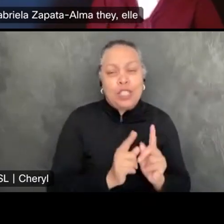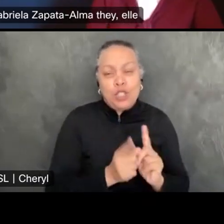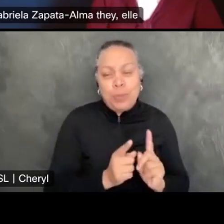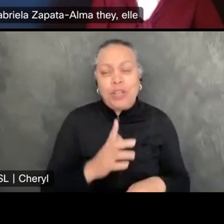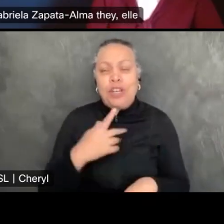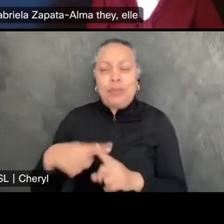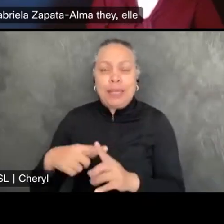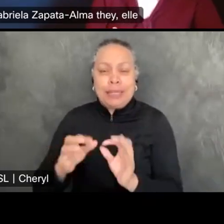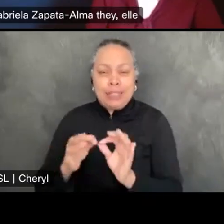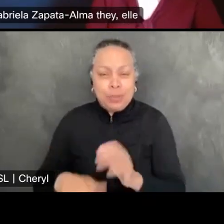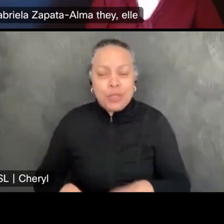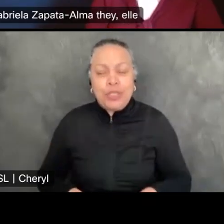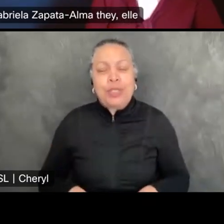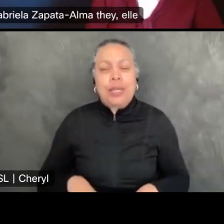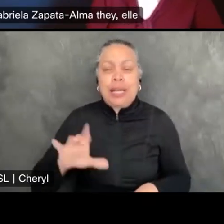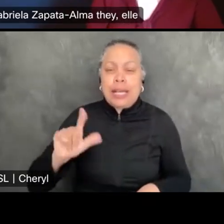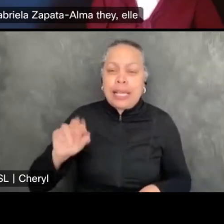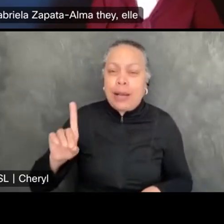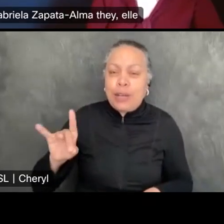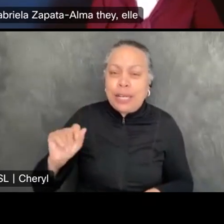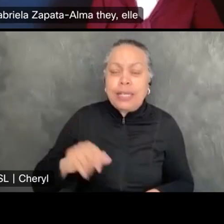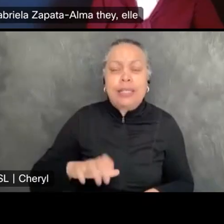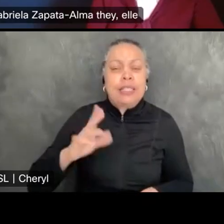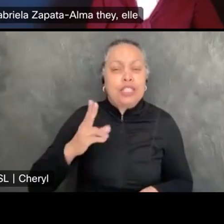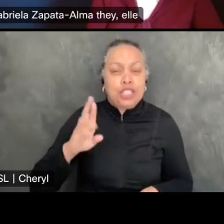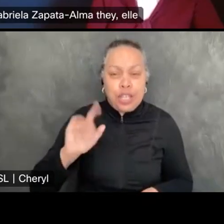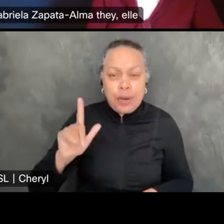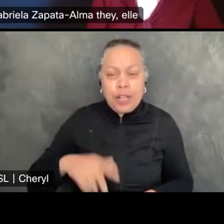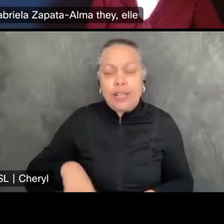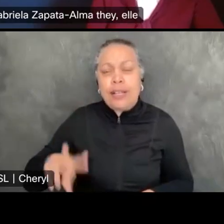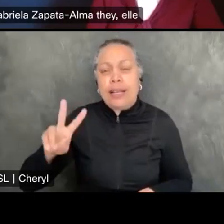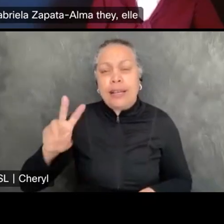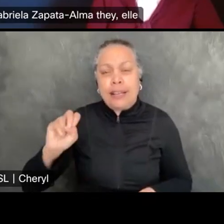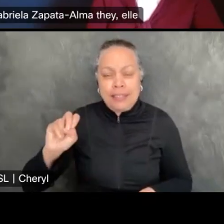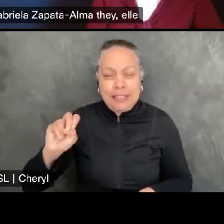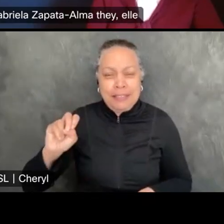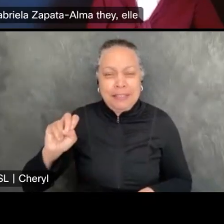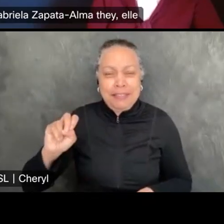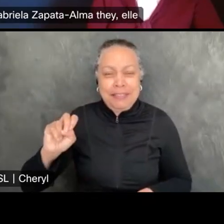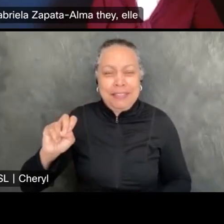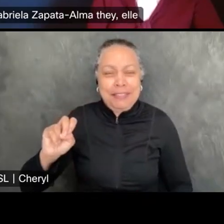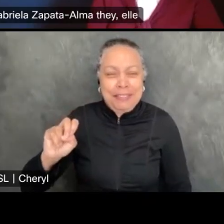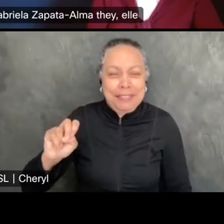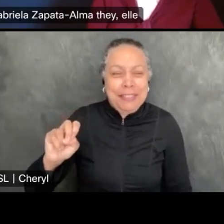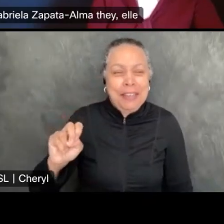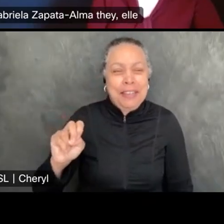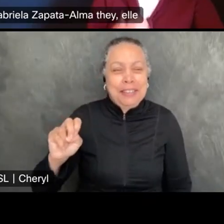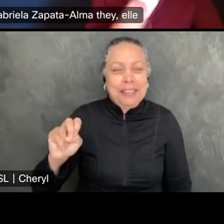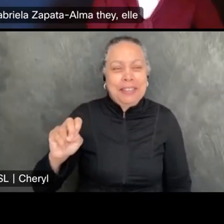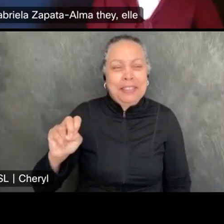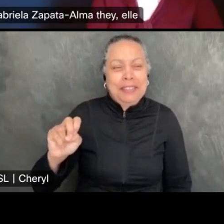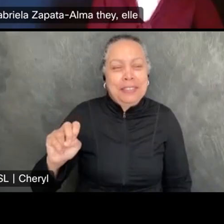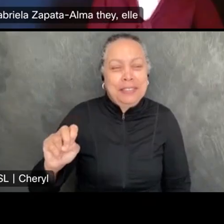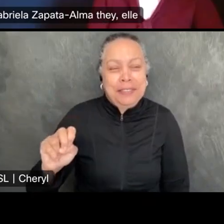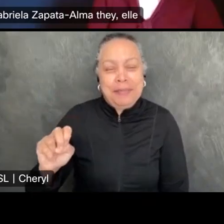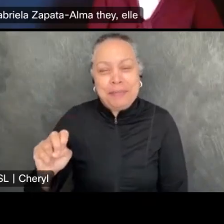and Vera. And thank you to everyone that joined us today. We know that you're incredibly busy. You have so much happening. So